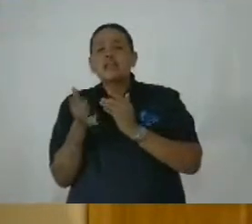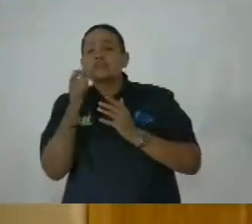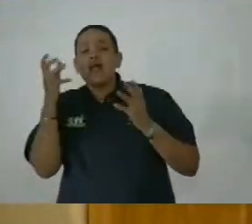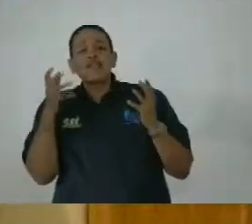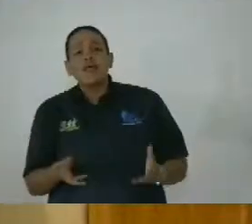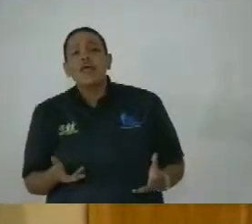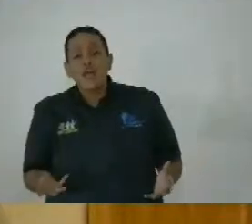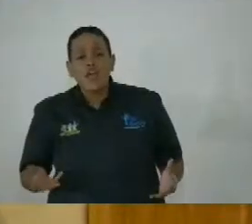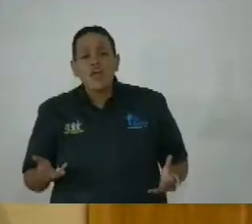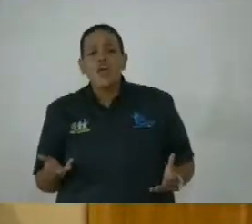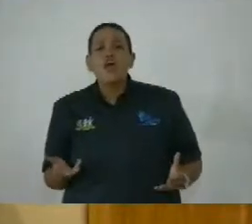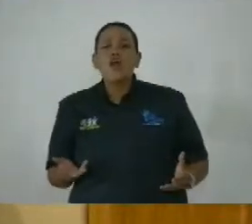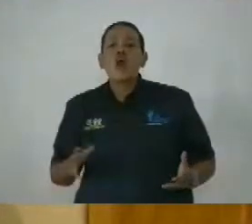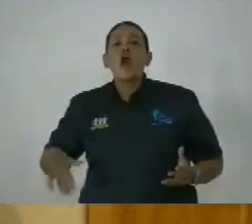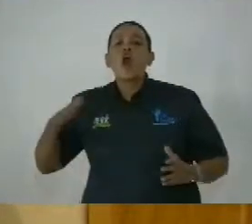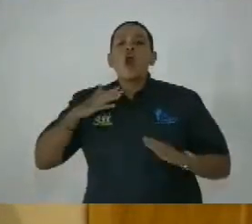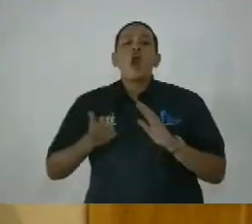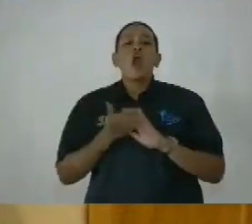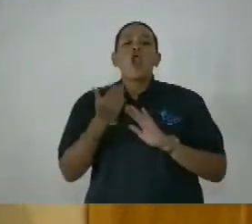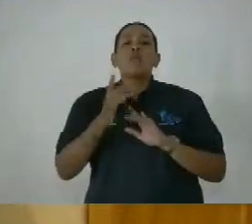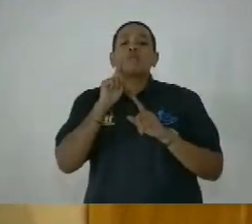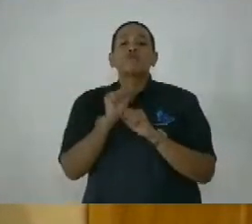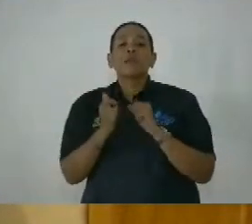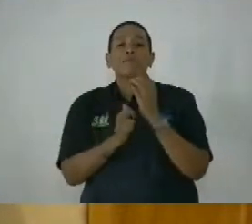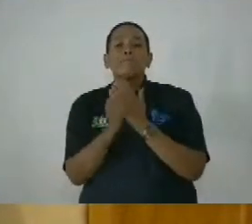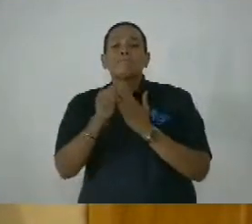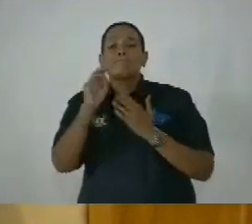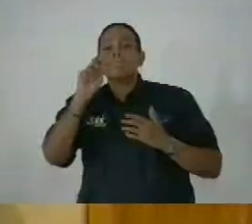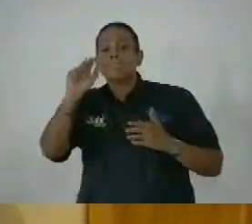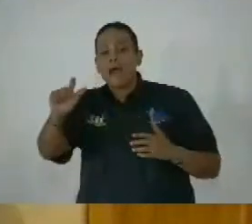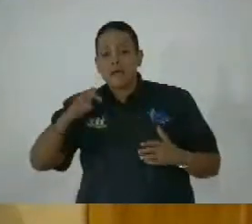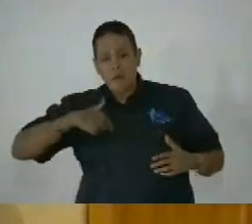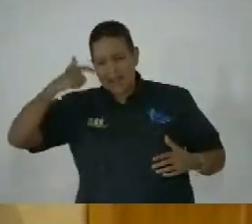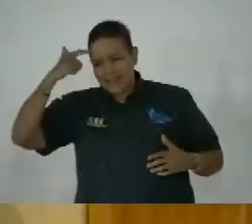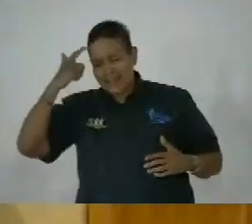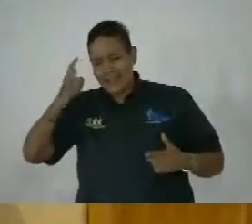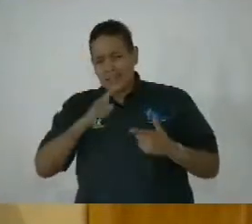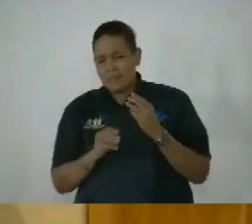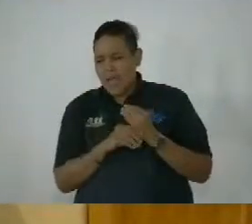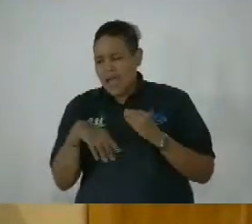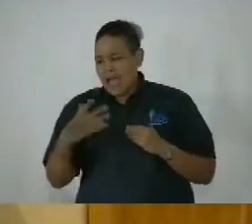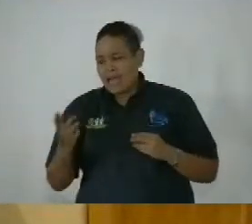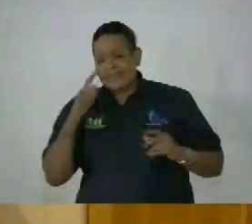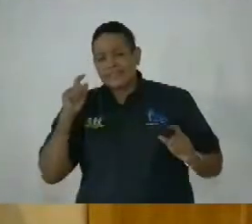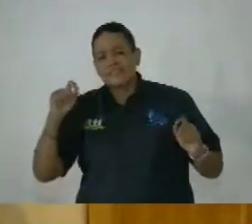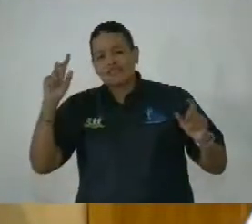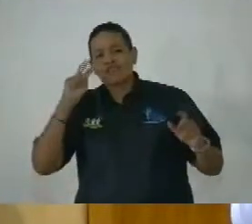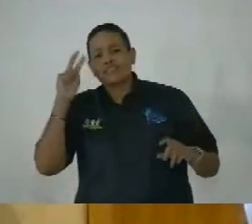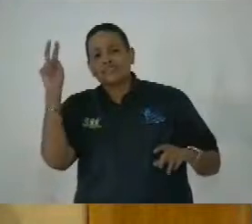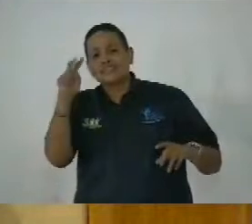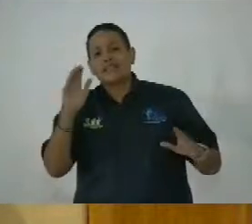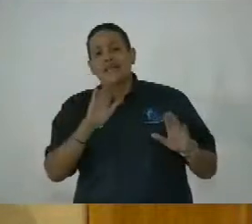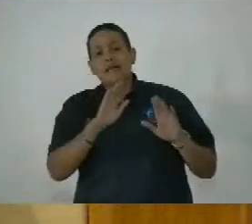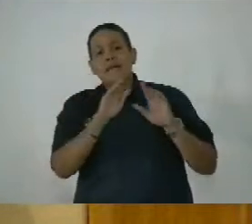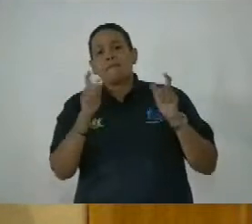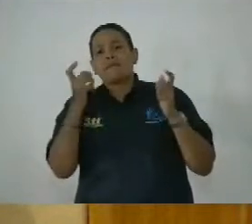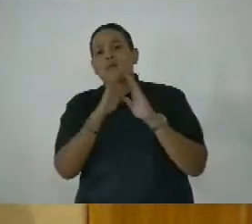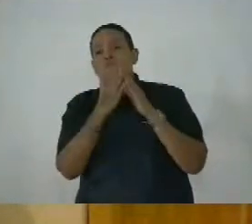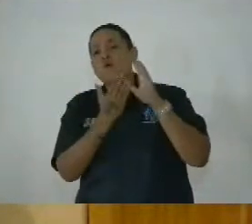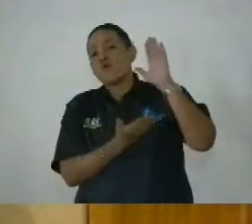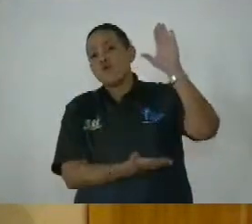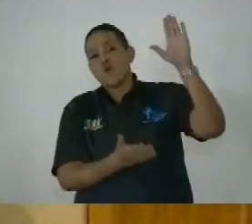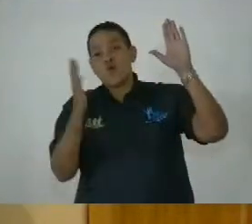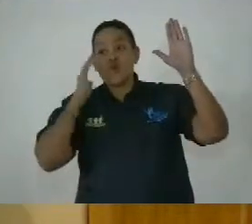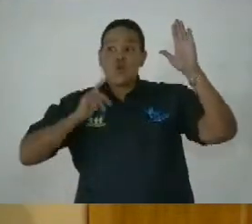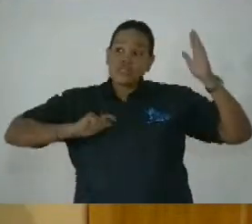existent. All operations were manual. I think, and the screen may see holding the big book, which was a symbol